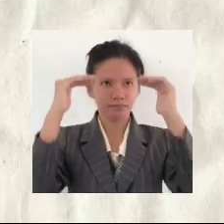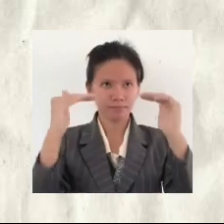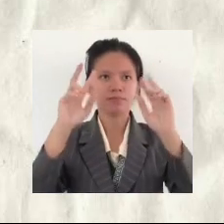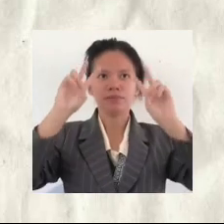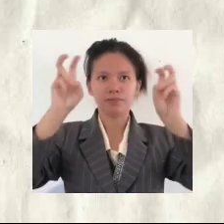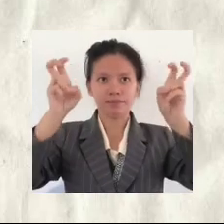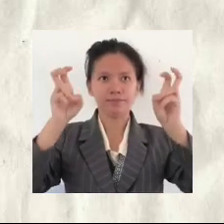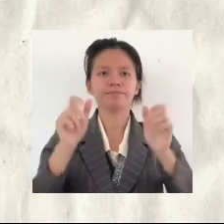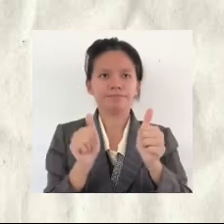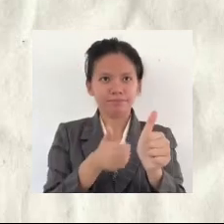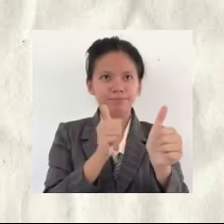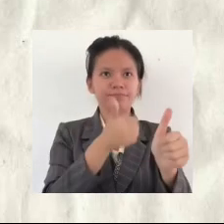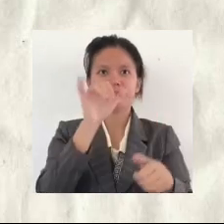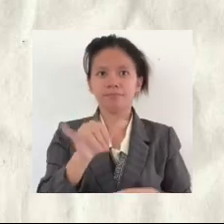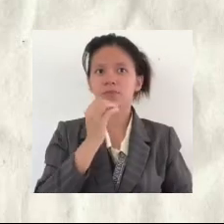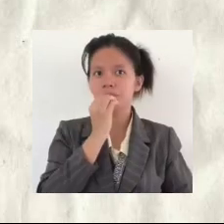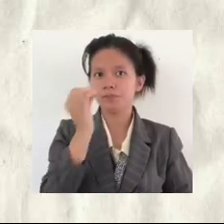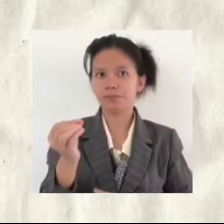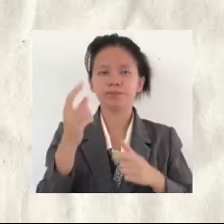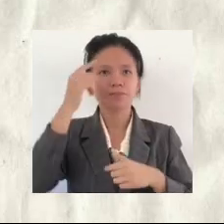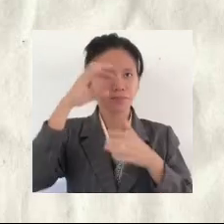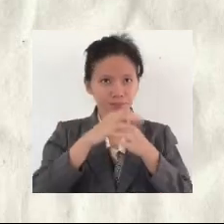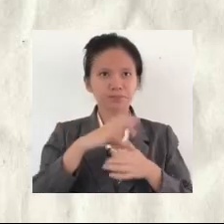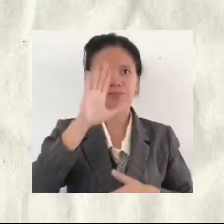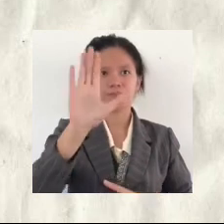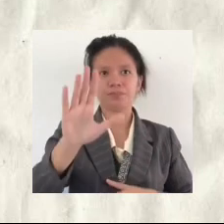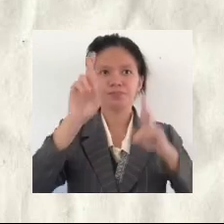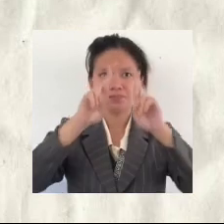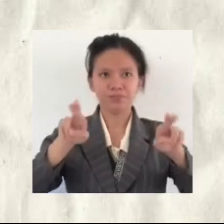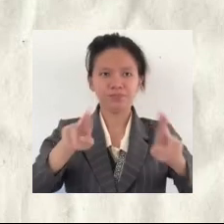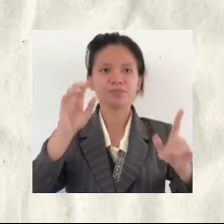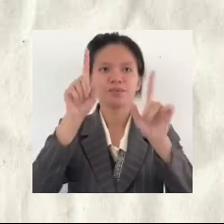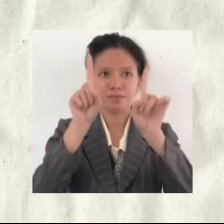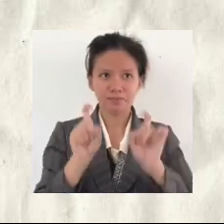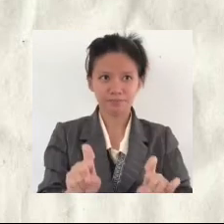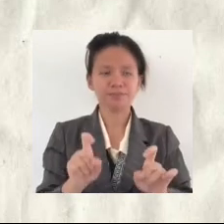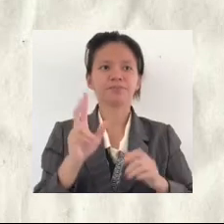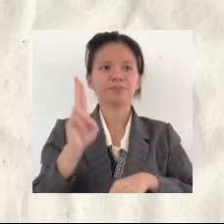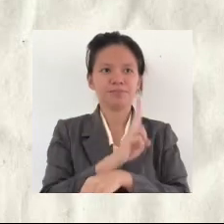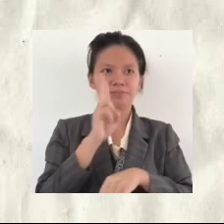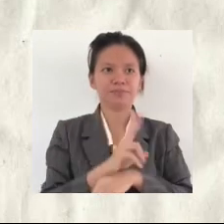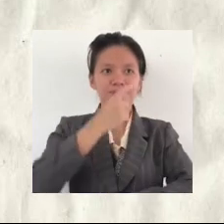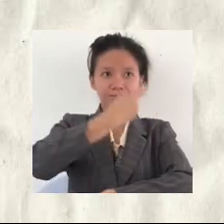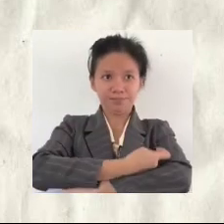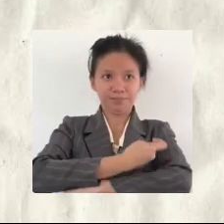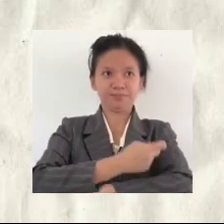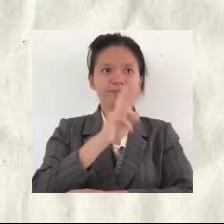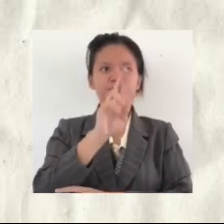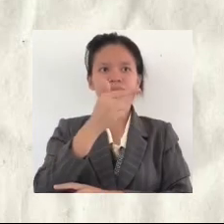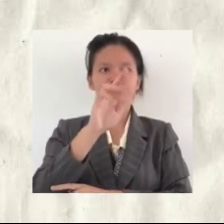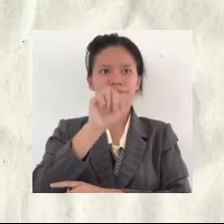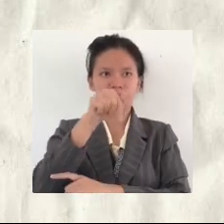11. Use the past tense. Use past tense to report findings as data collection and